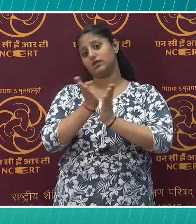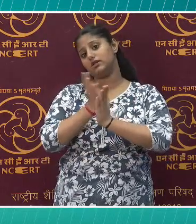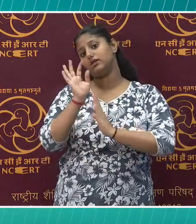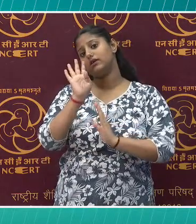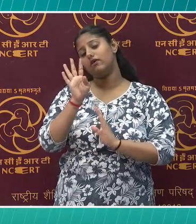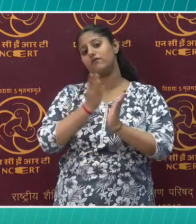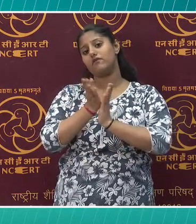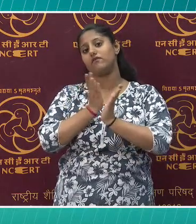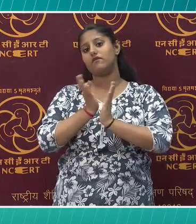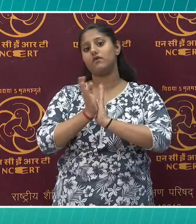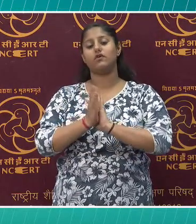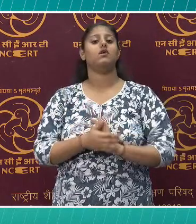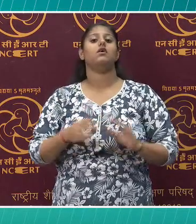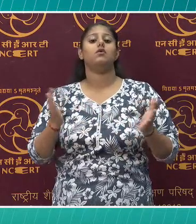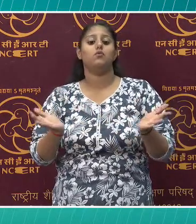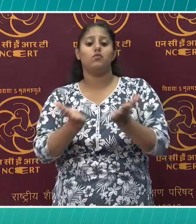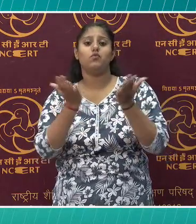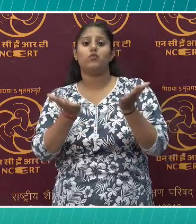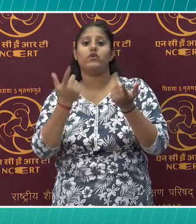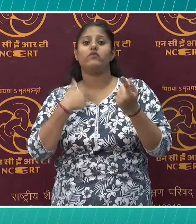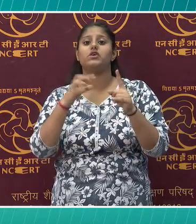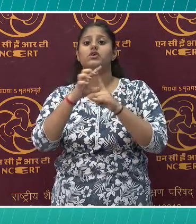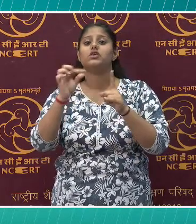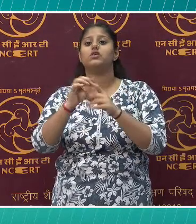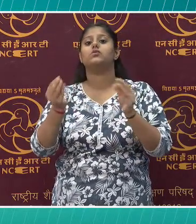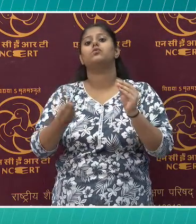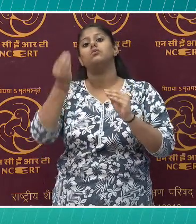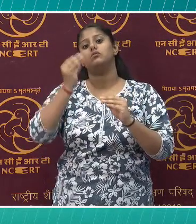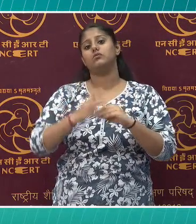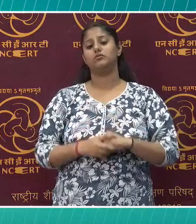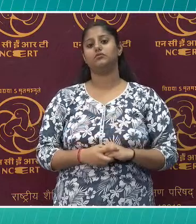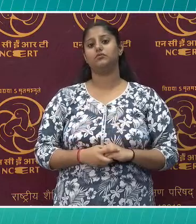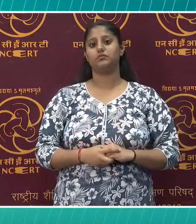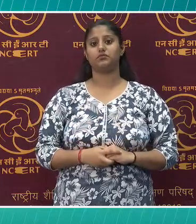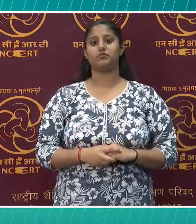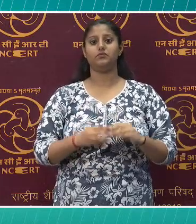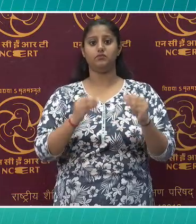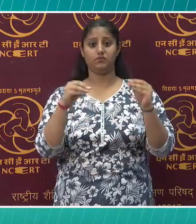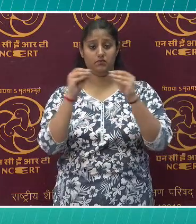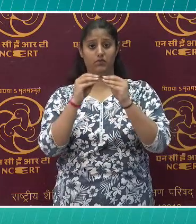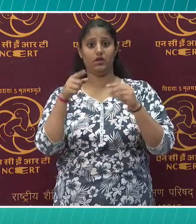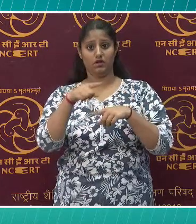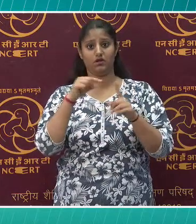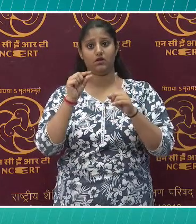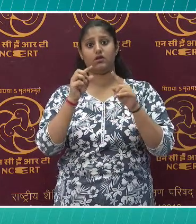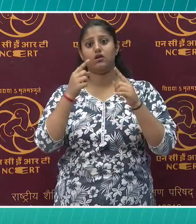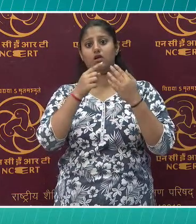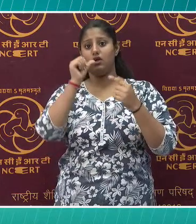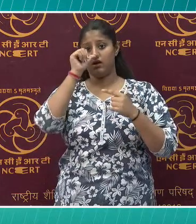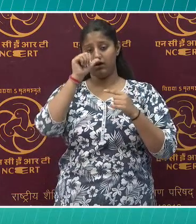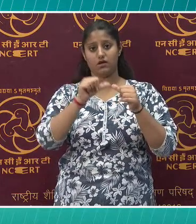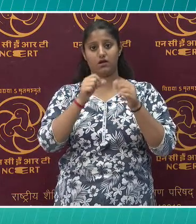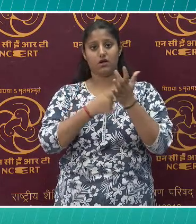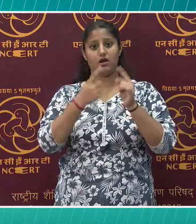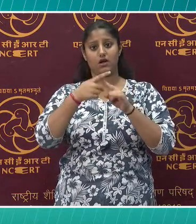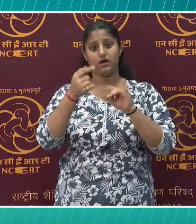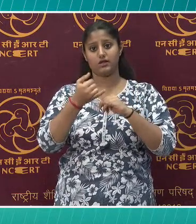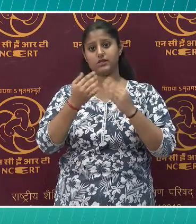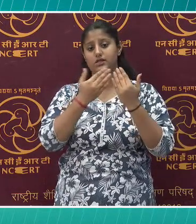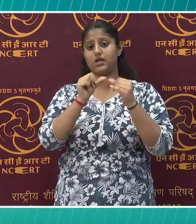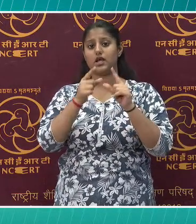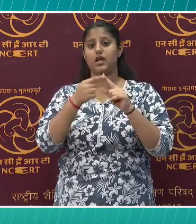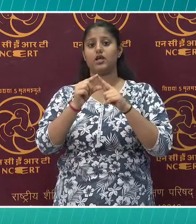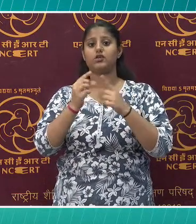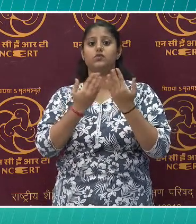basically motivating the child to do more. Better. So that is the part of arts education. Of course, we are